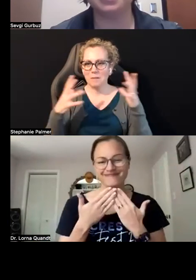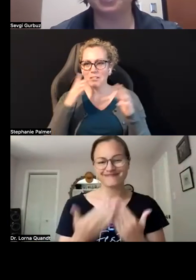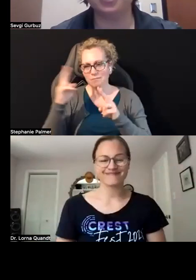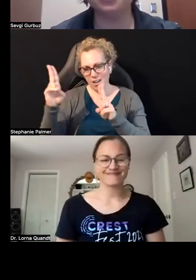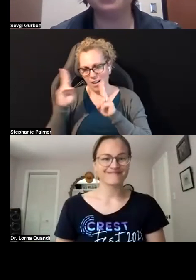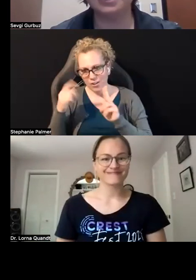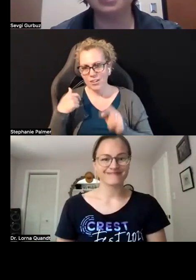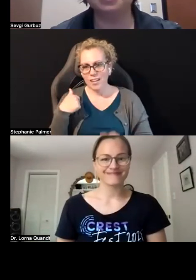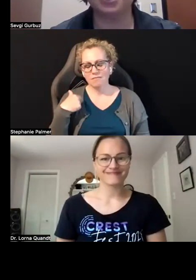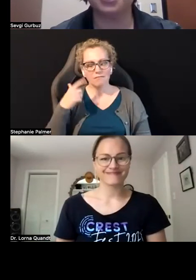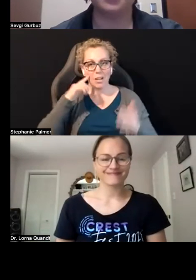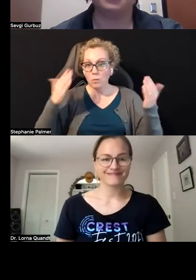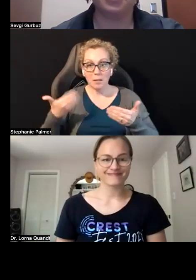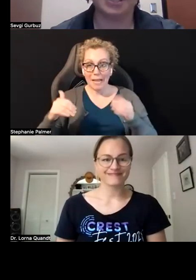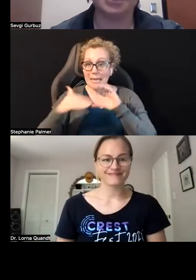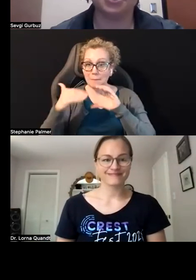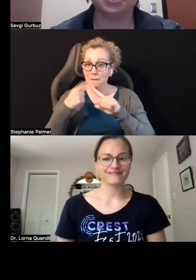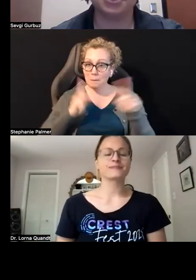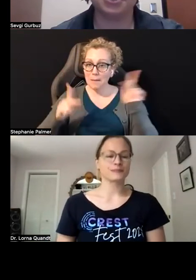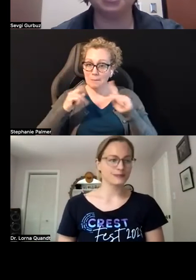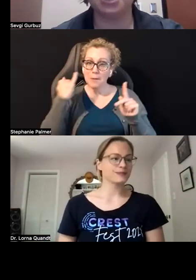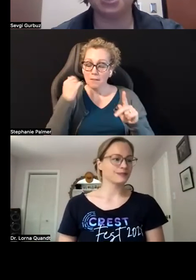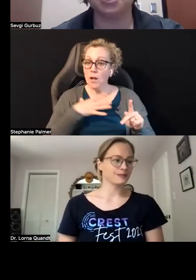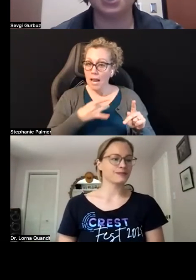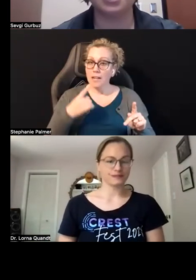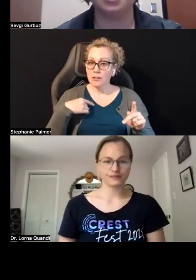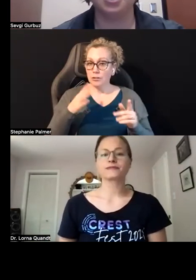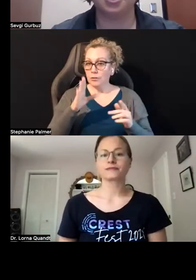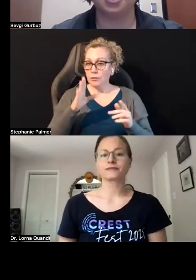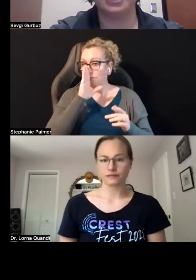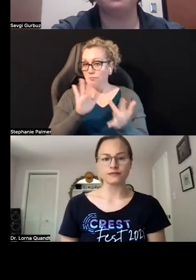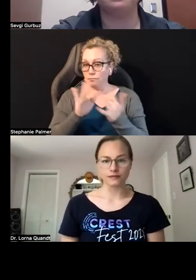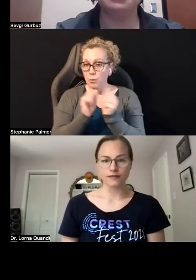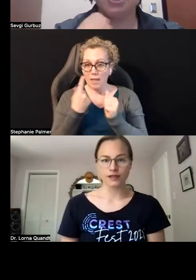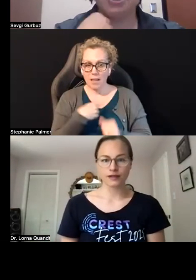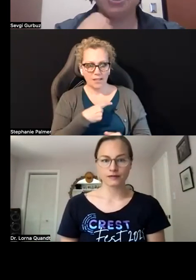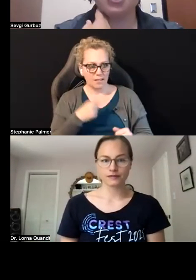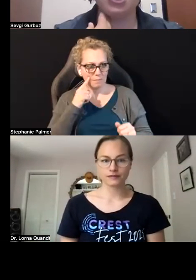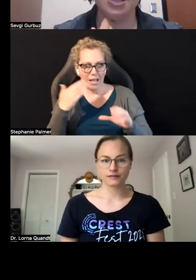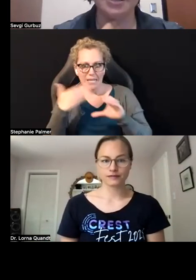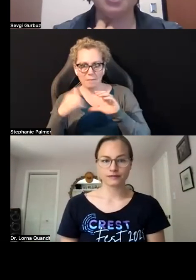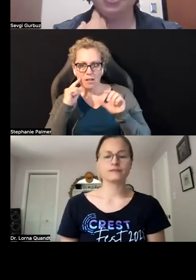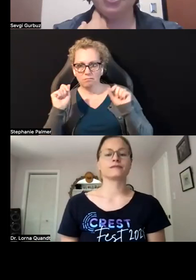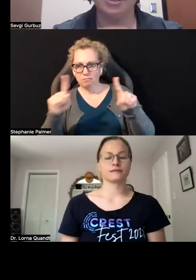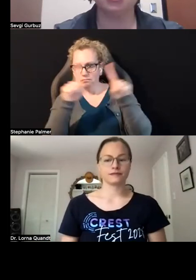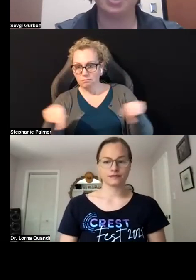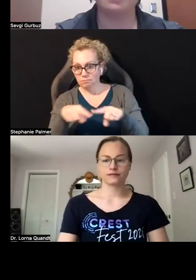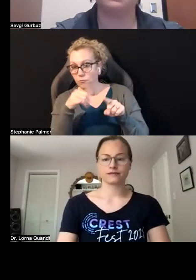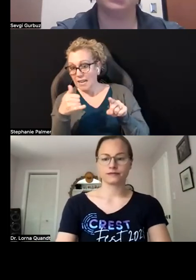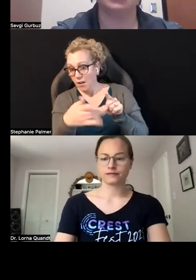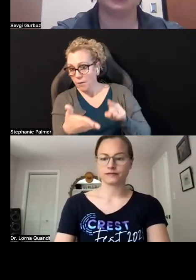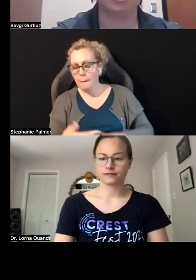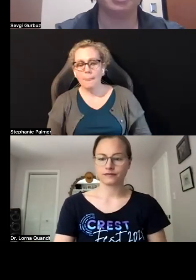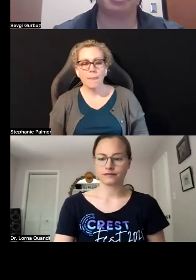honor, and I welcome any emails if anyone would like to directly reach out to us. I have my email address on the slide. I also